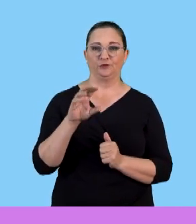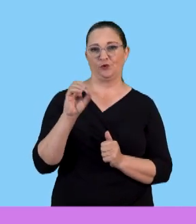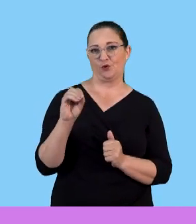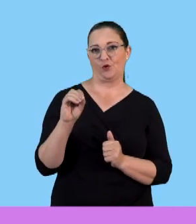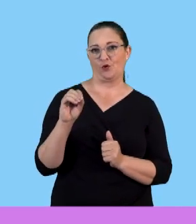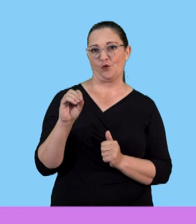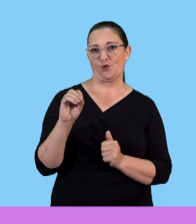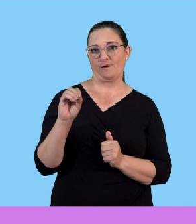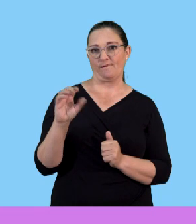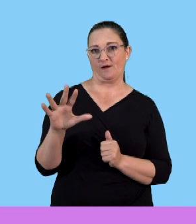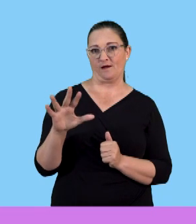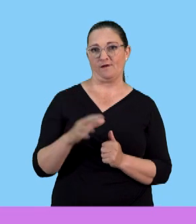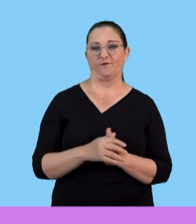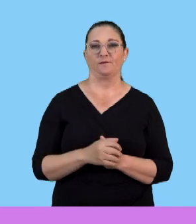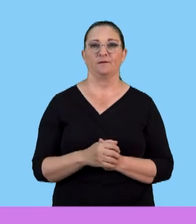have